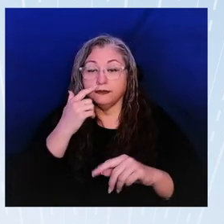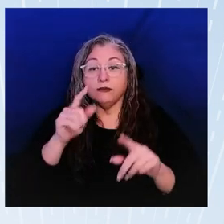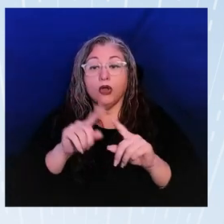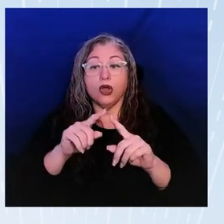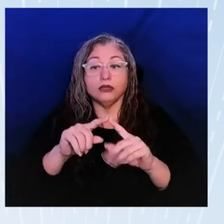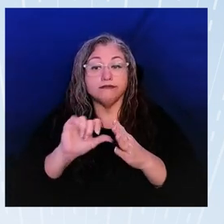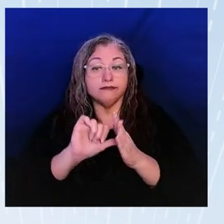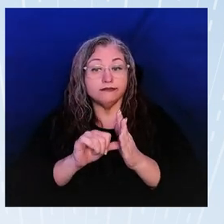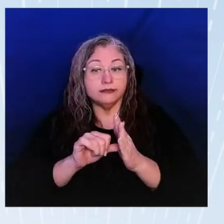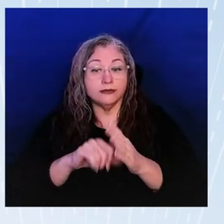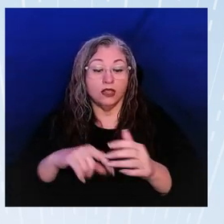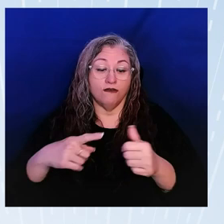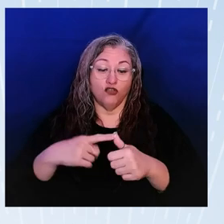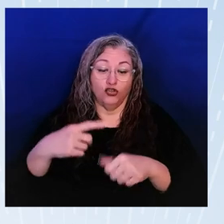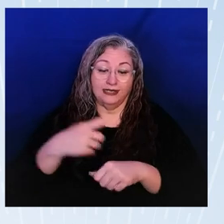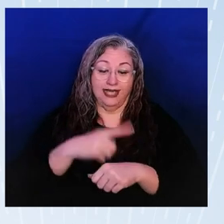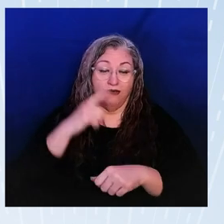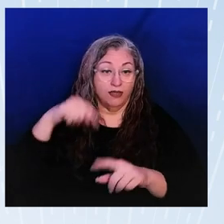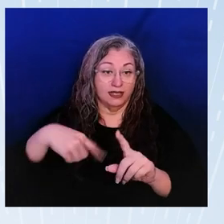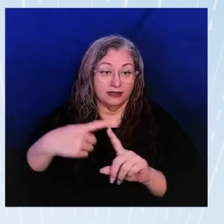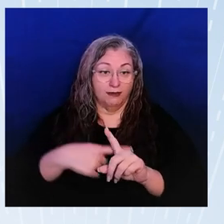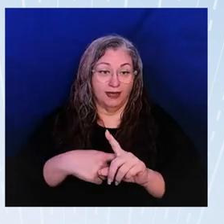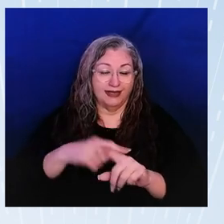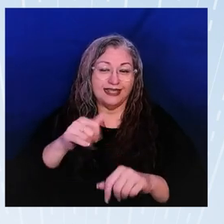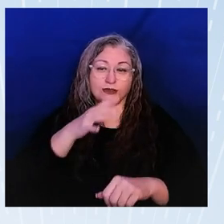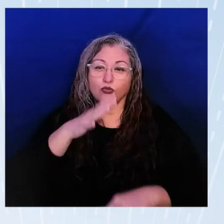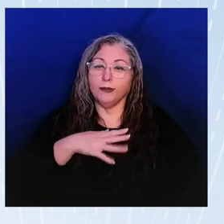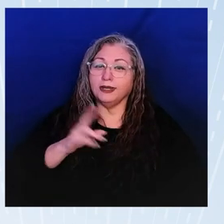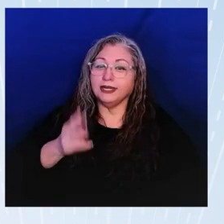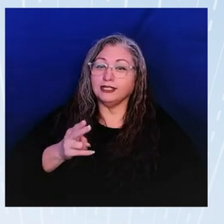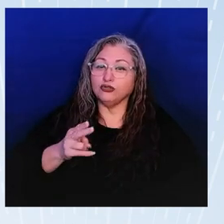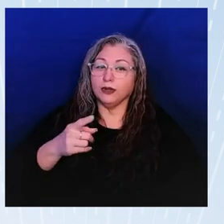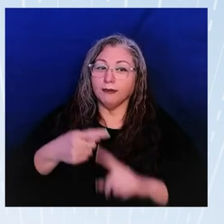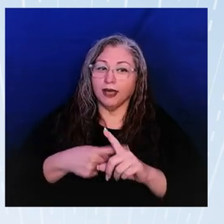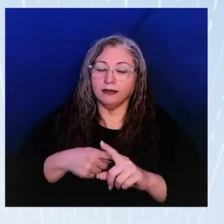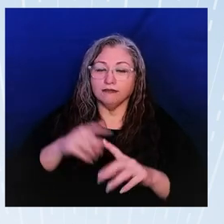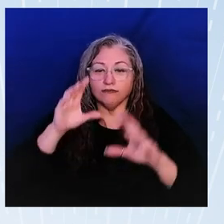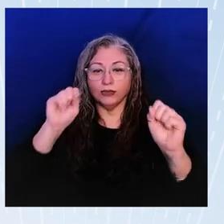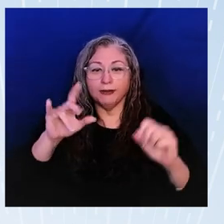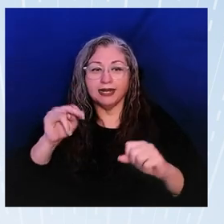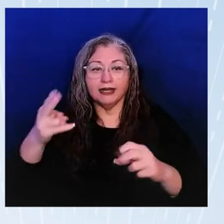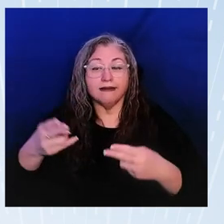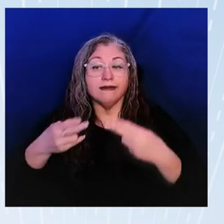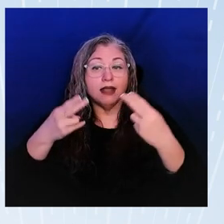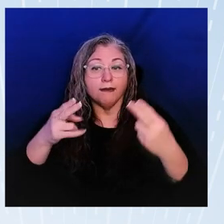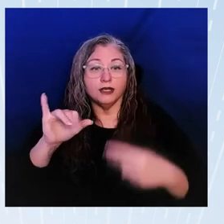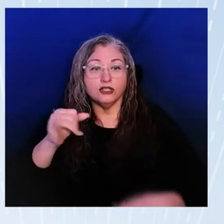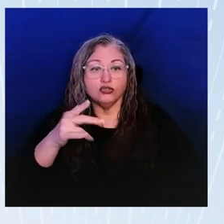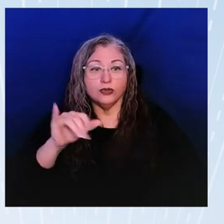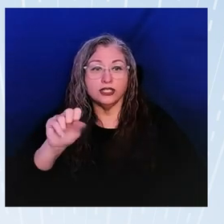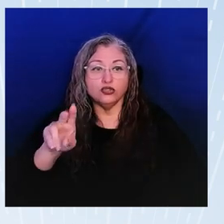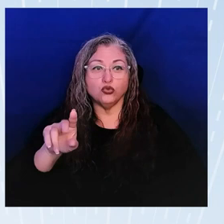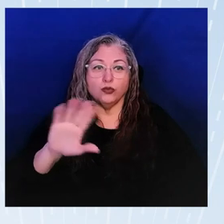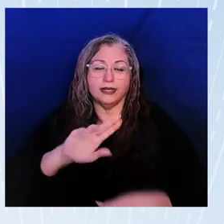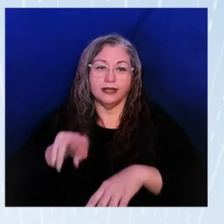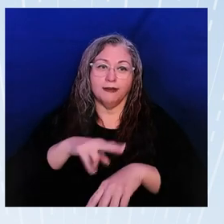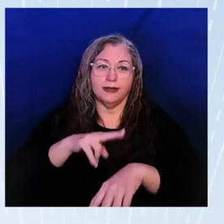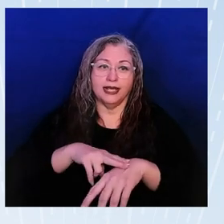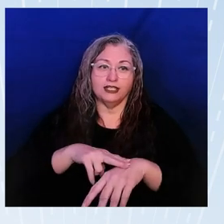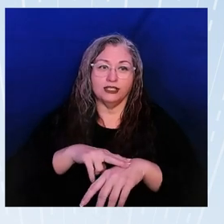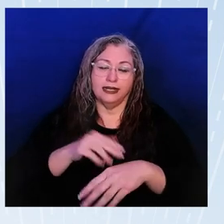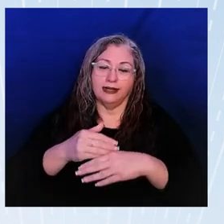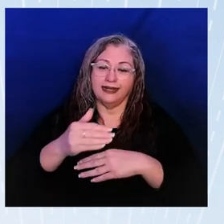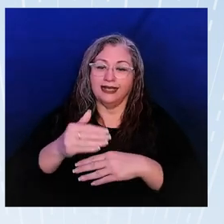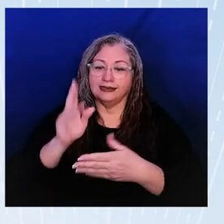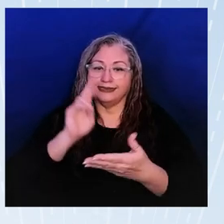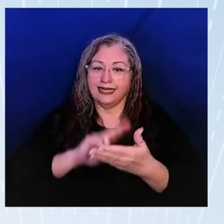the very first day of this month, which is Women's History Month, President Biden nominated Julie Hsu to be the nation's next